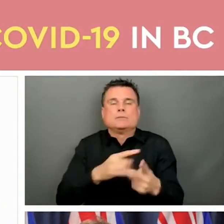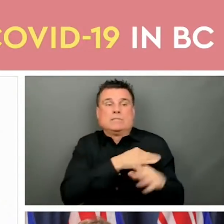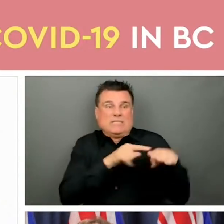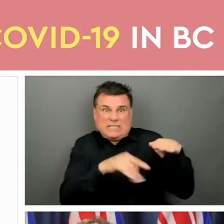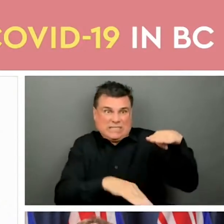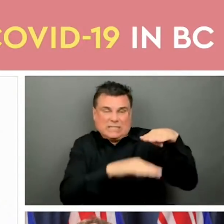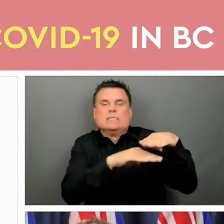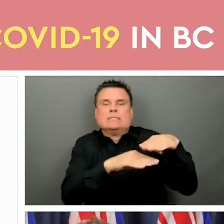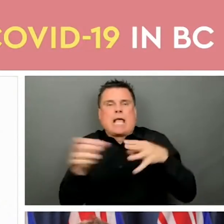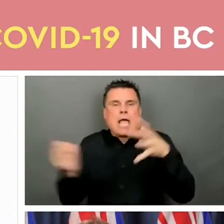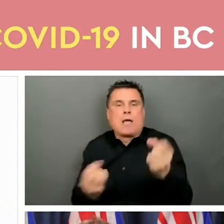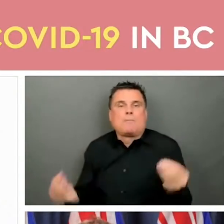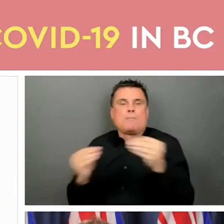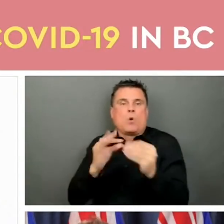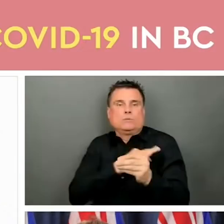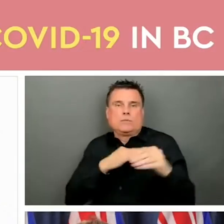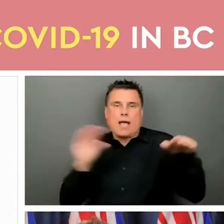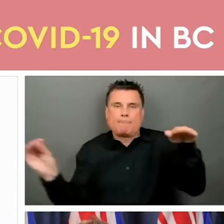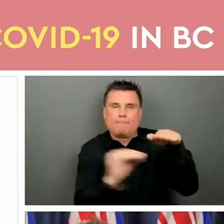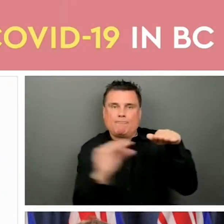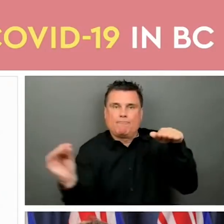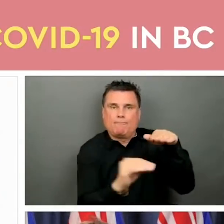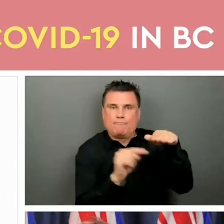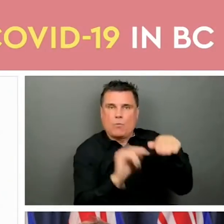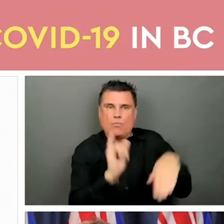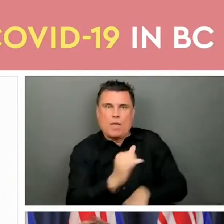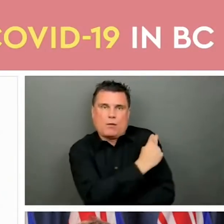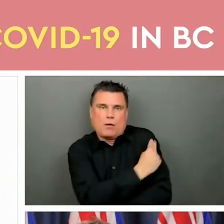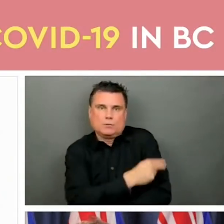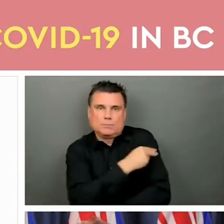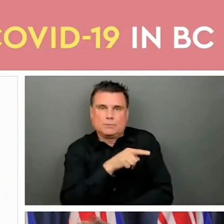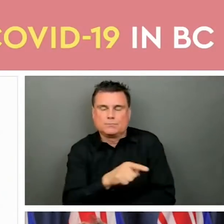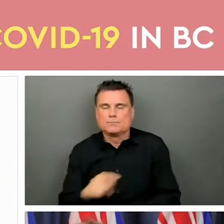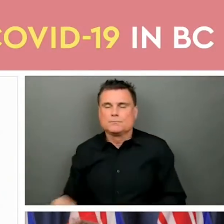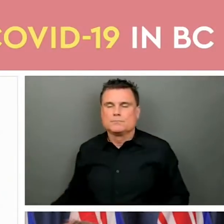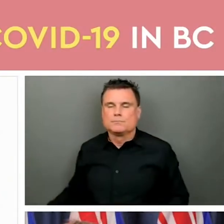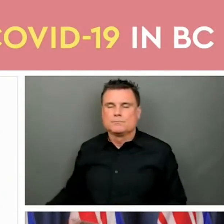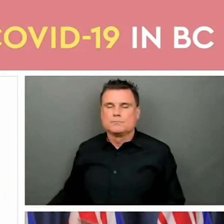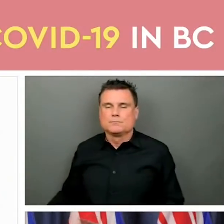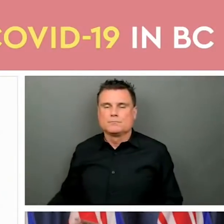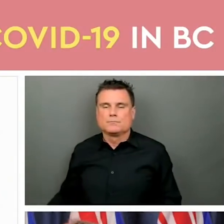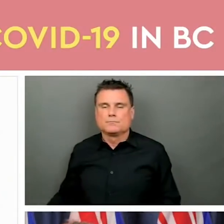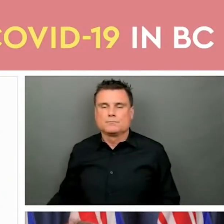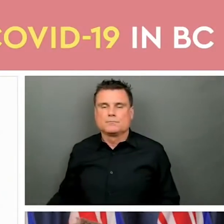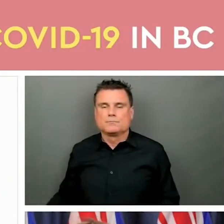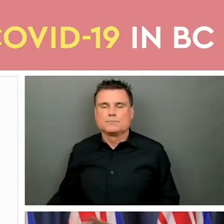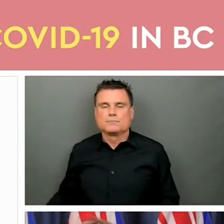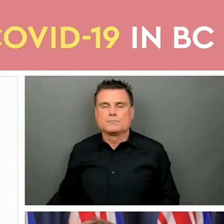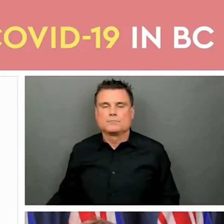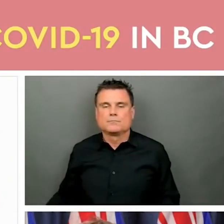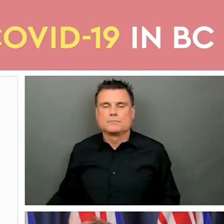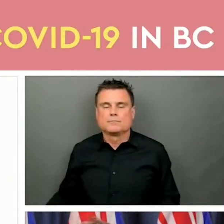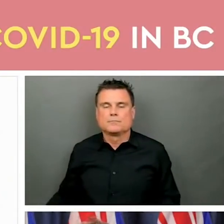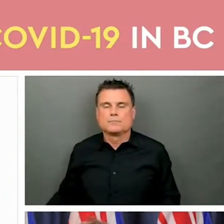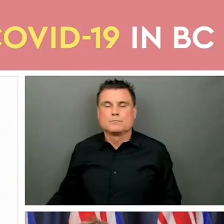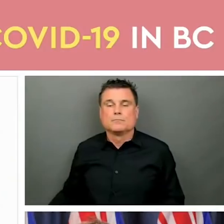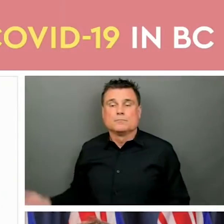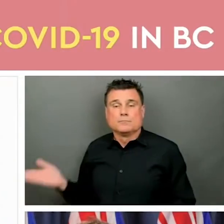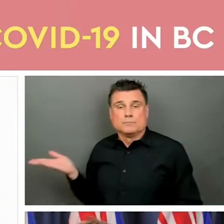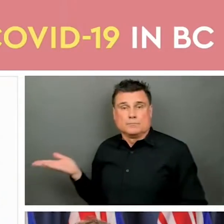tells you, and this is similar to what Dr. Henry presented on Thursday, what we've seen in terms of